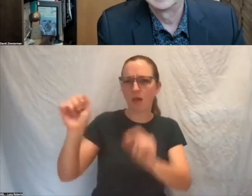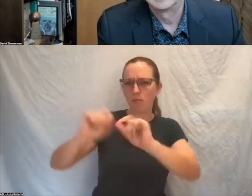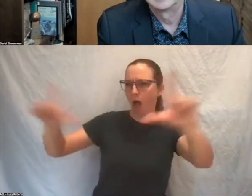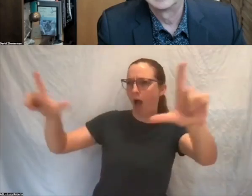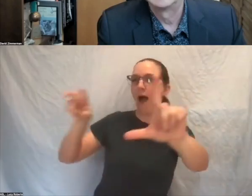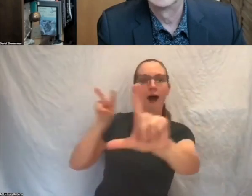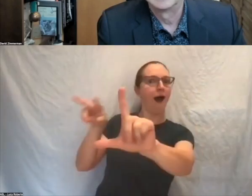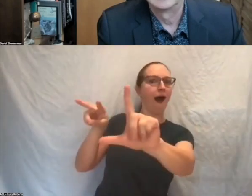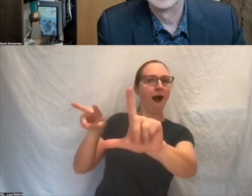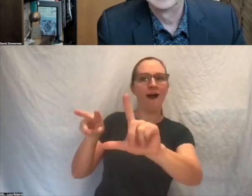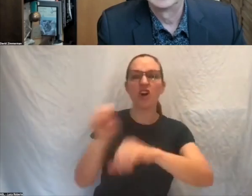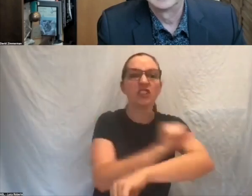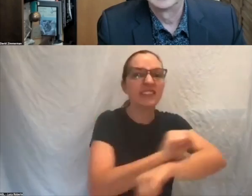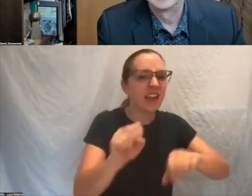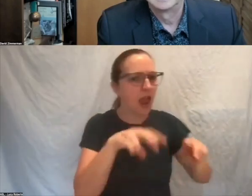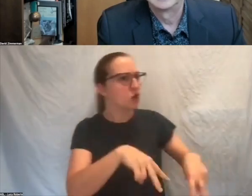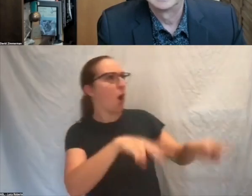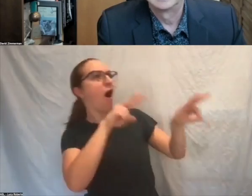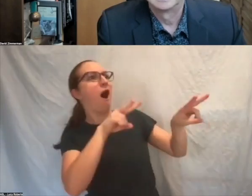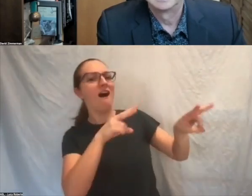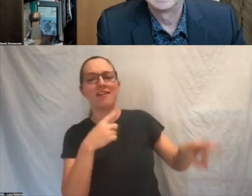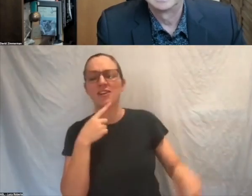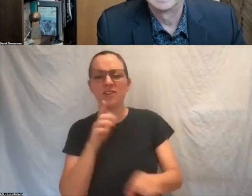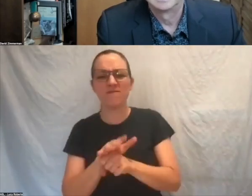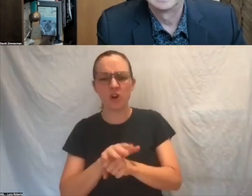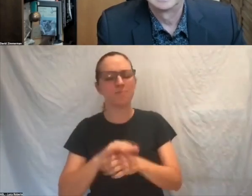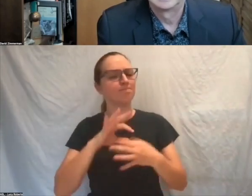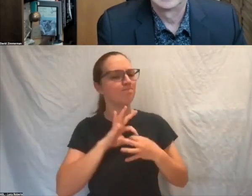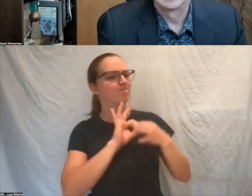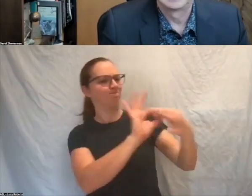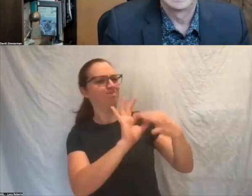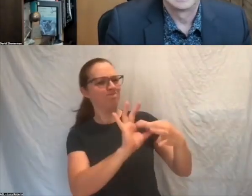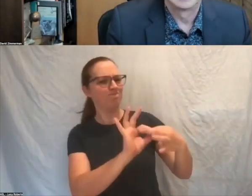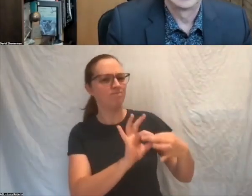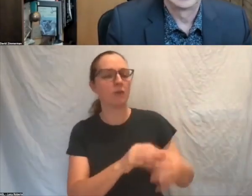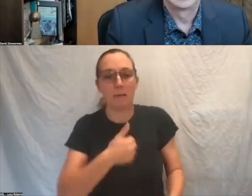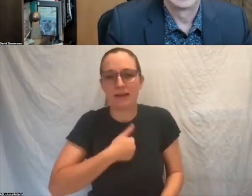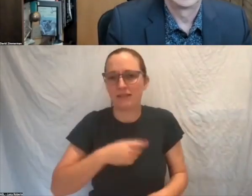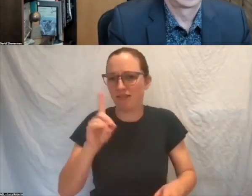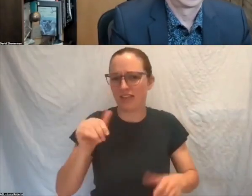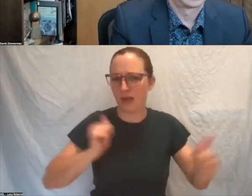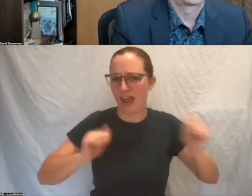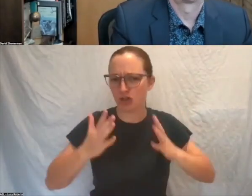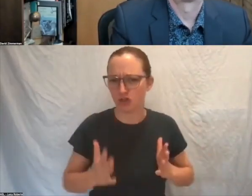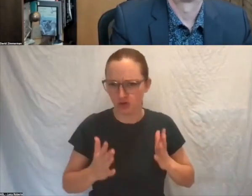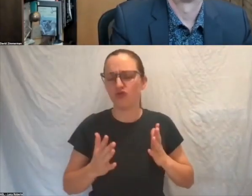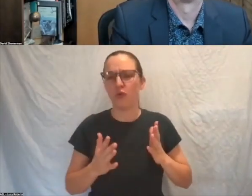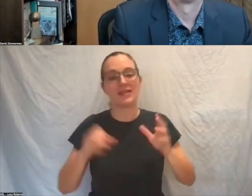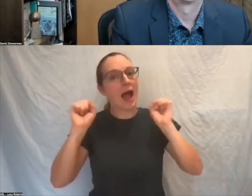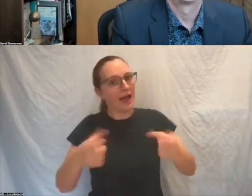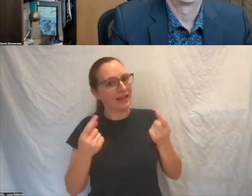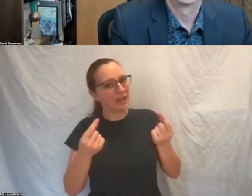on stage was just very validating for me as a disabled actress. 100%. I think it's cool that